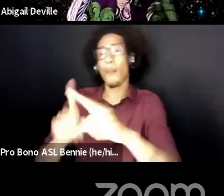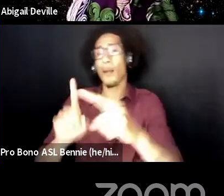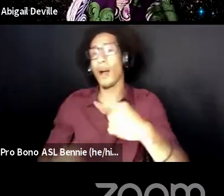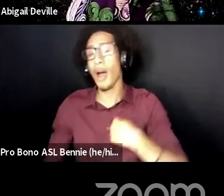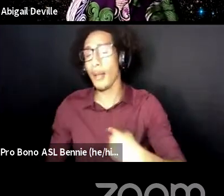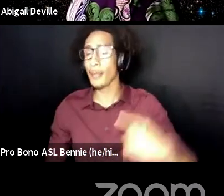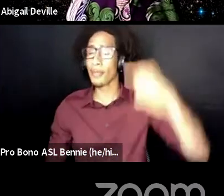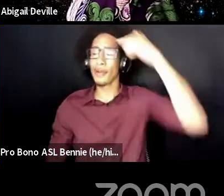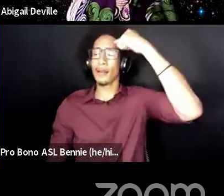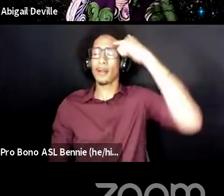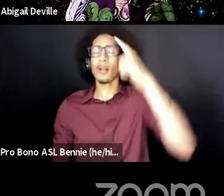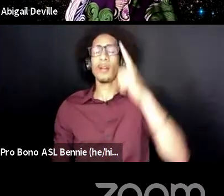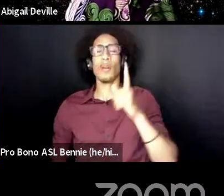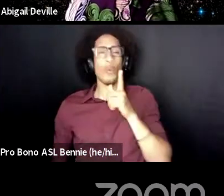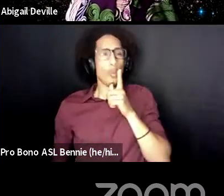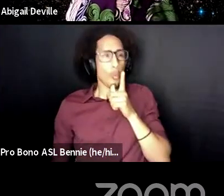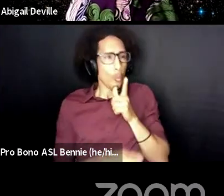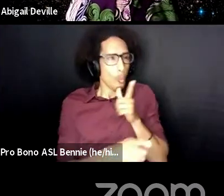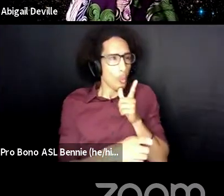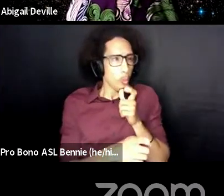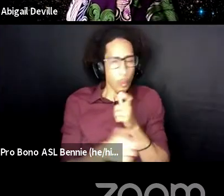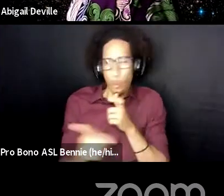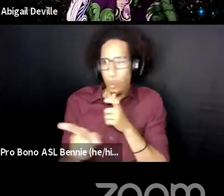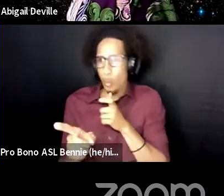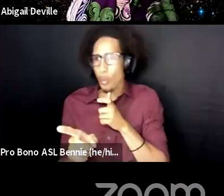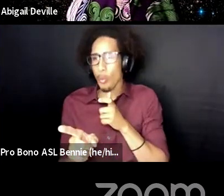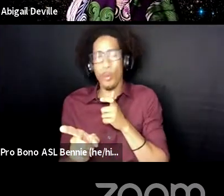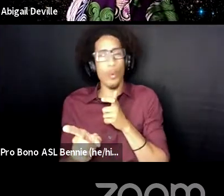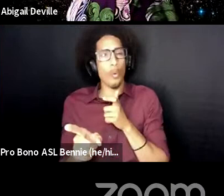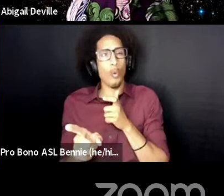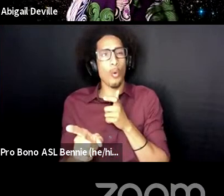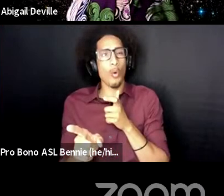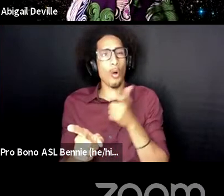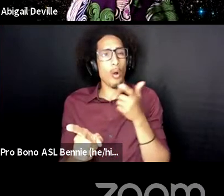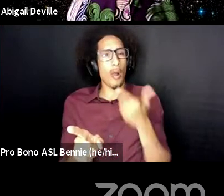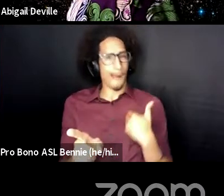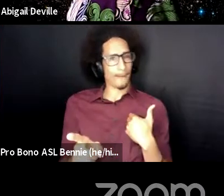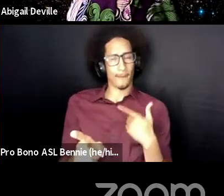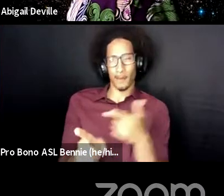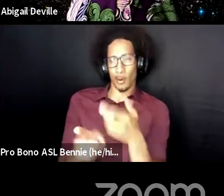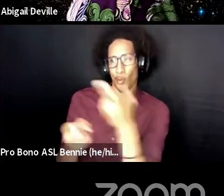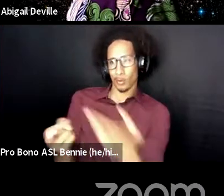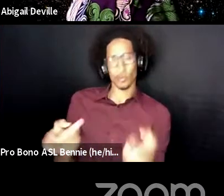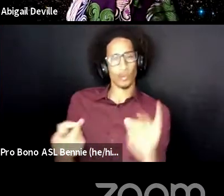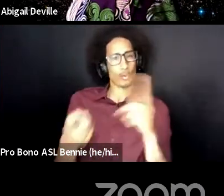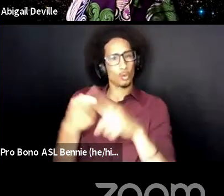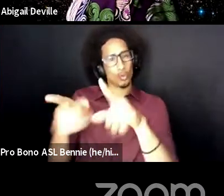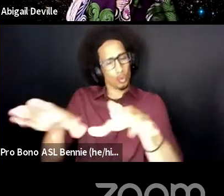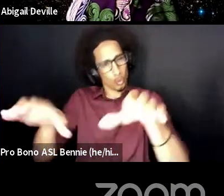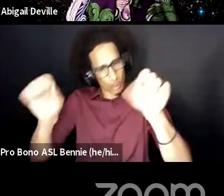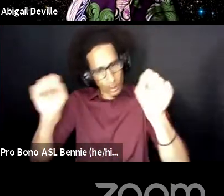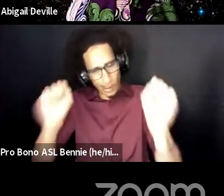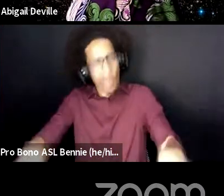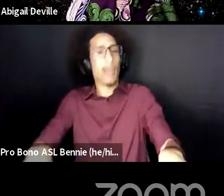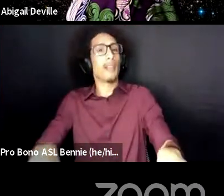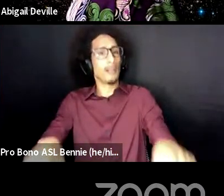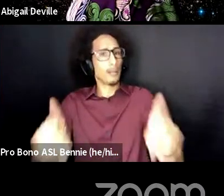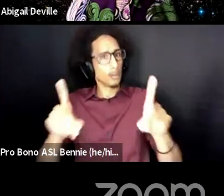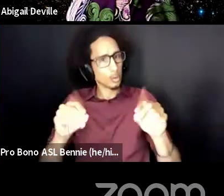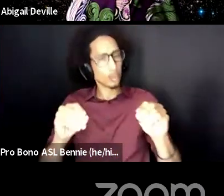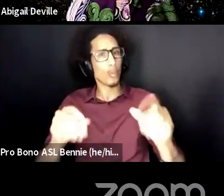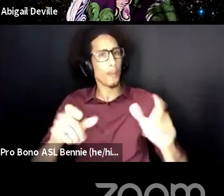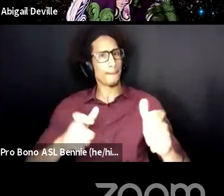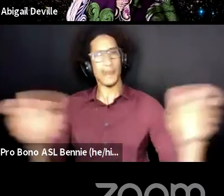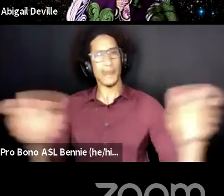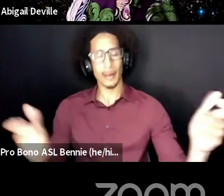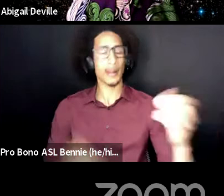resources to produce at scale. I think about the Studio Museum every day practically. And I